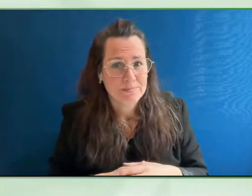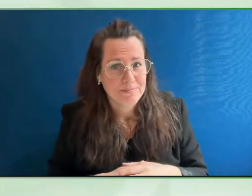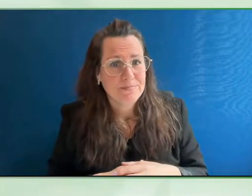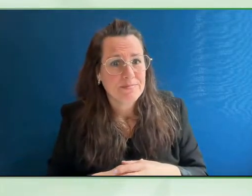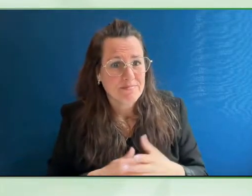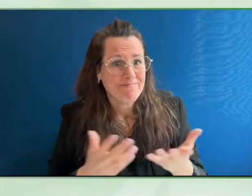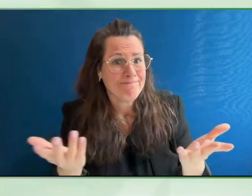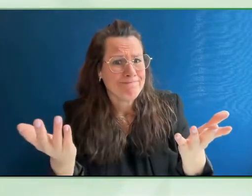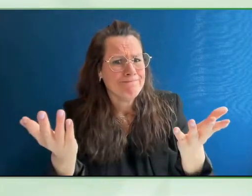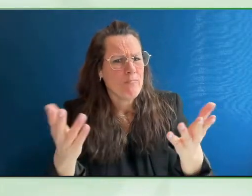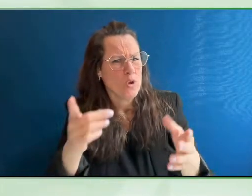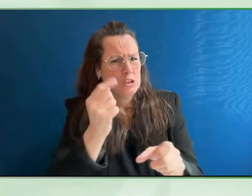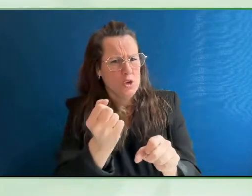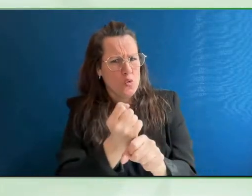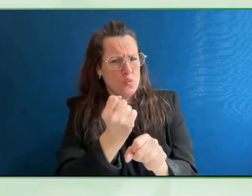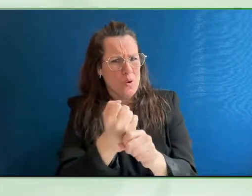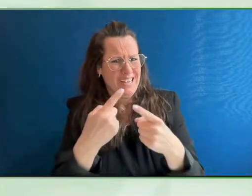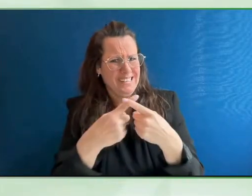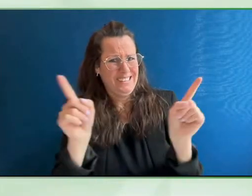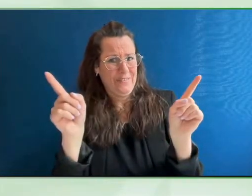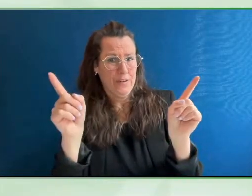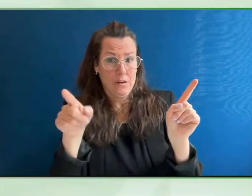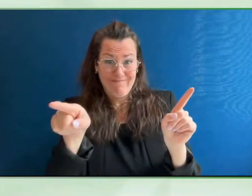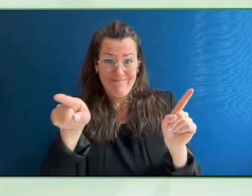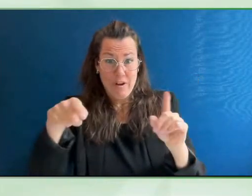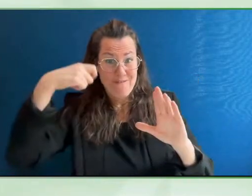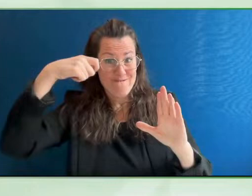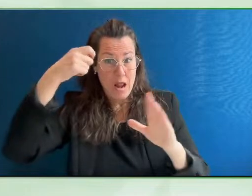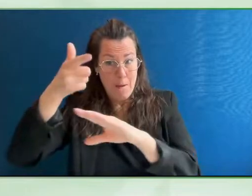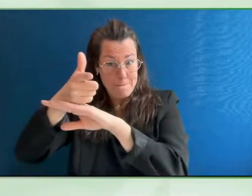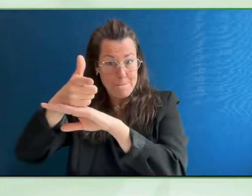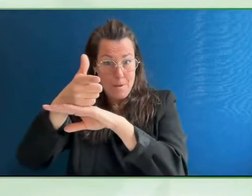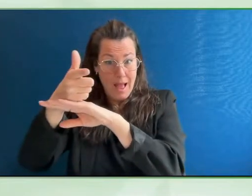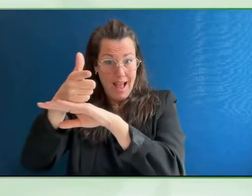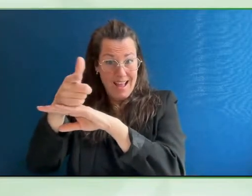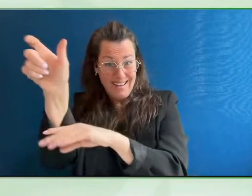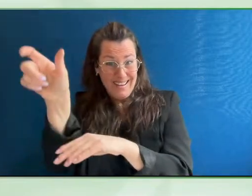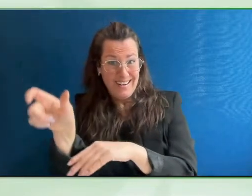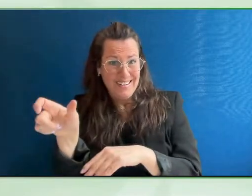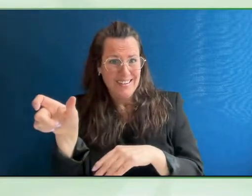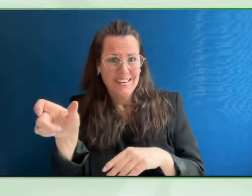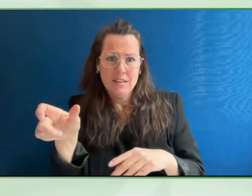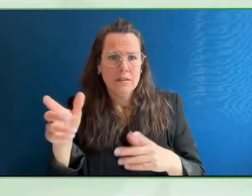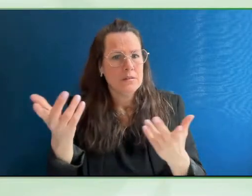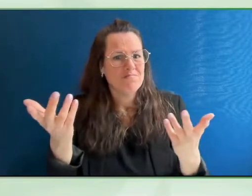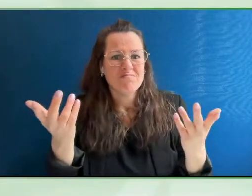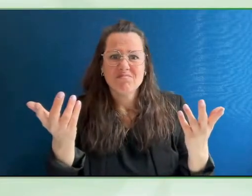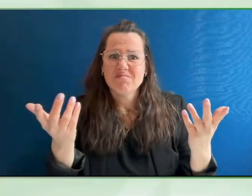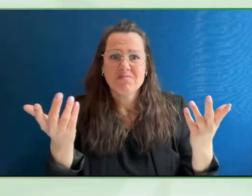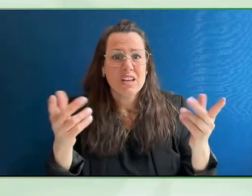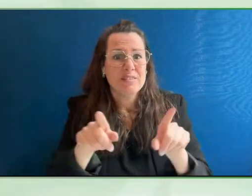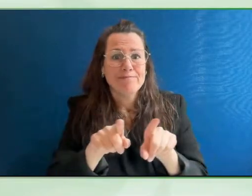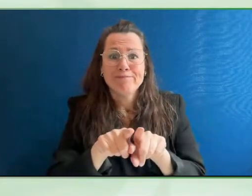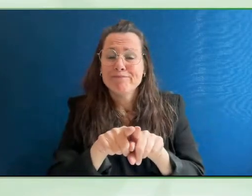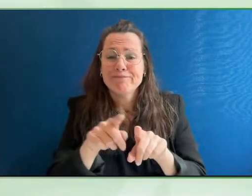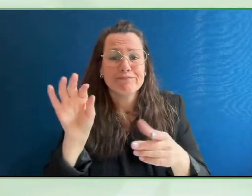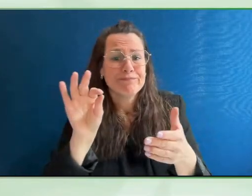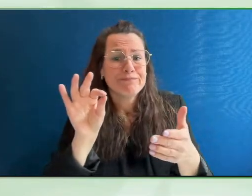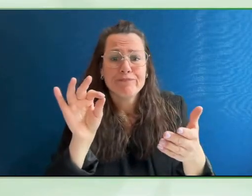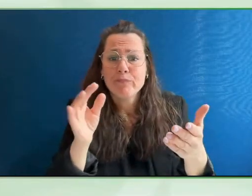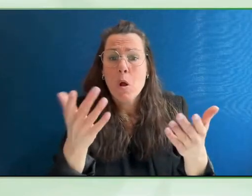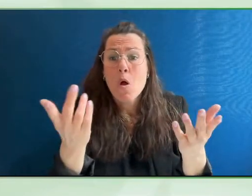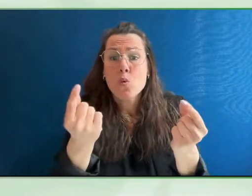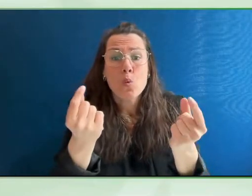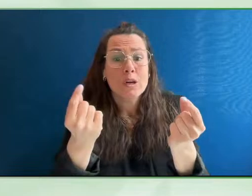able to better read through and concentrate and understand the task and remember it. So it's really